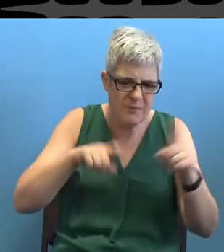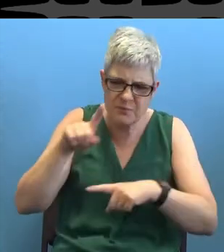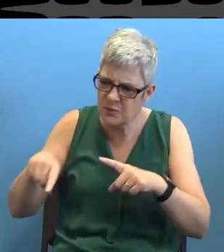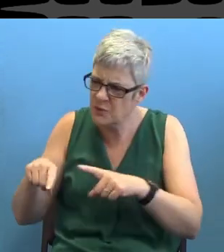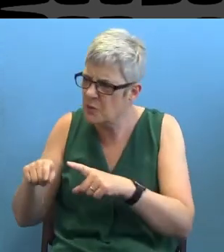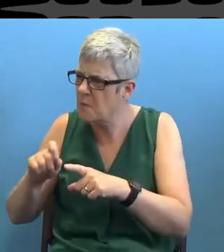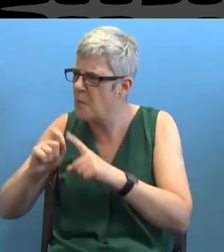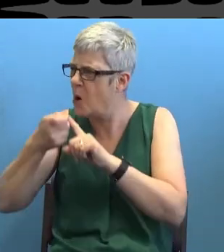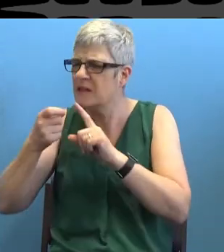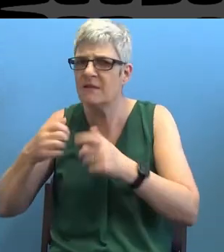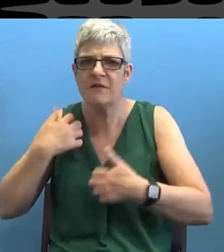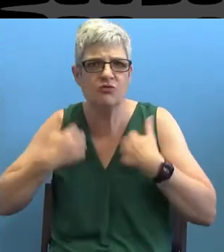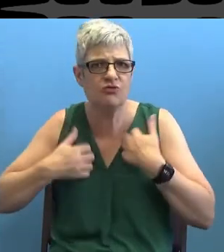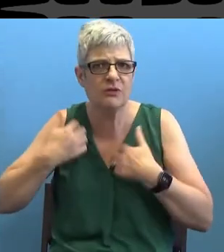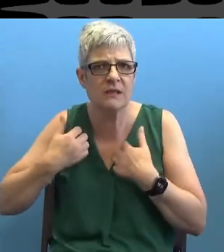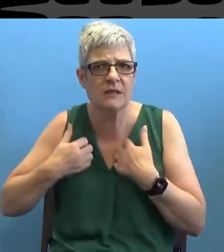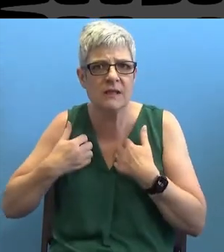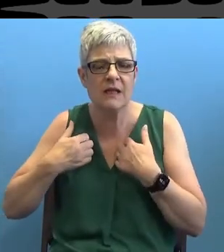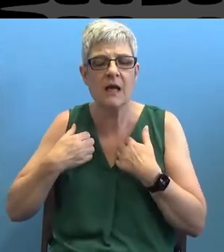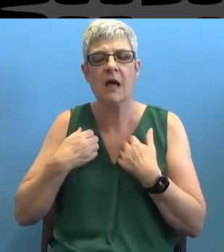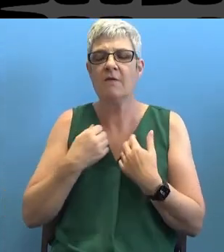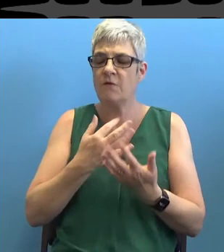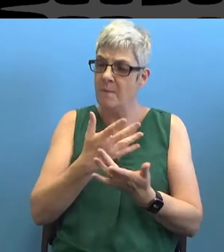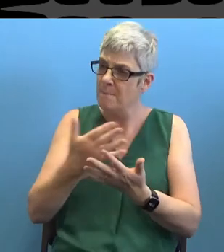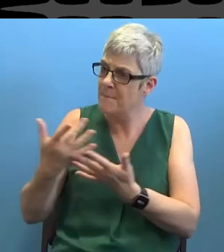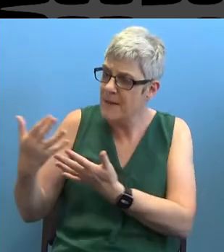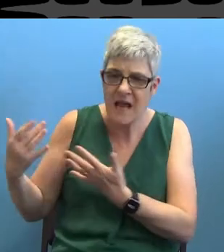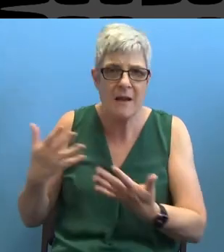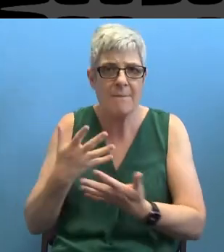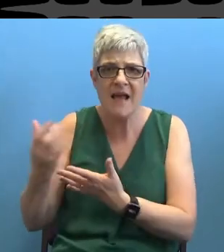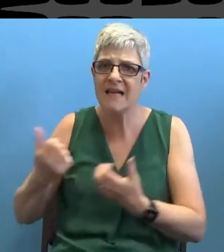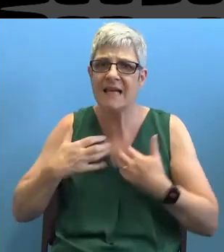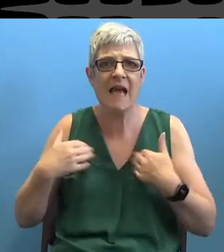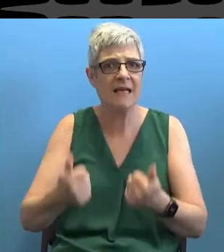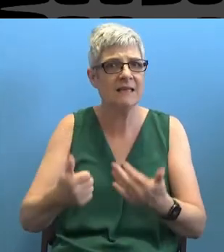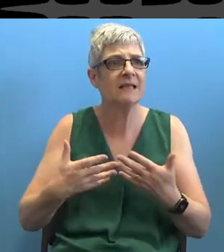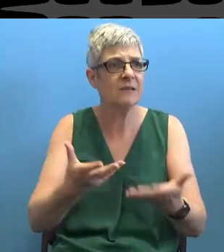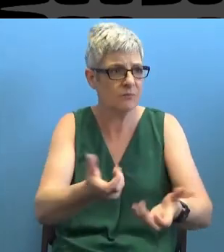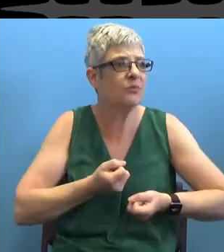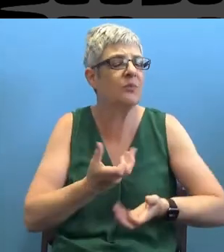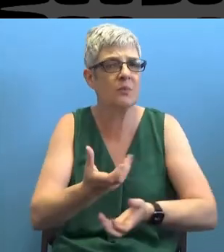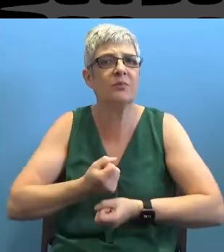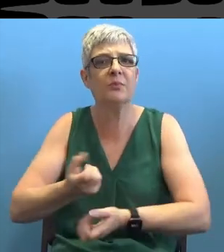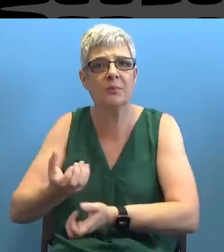interest, for the many kindnesses that we receive.